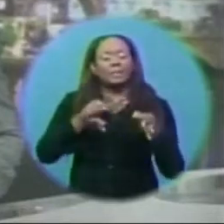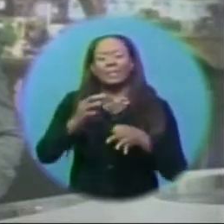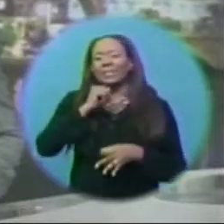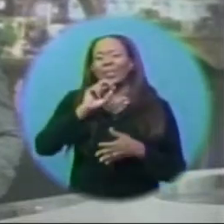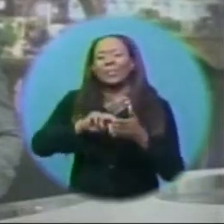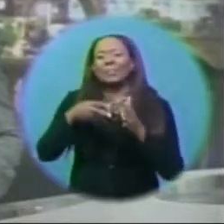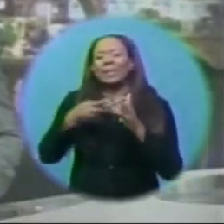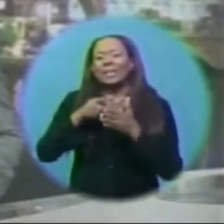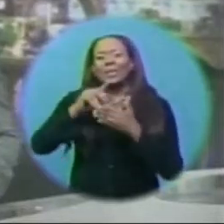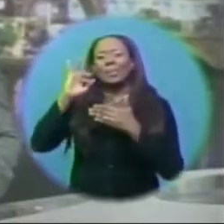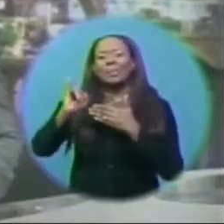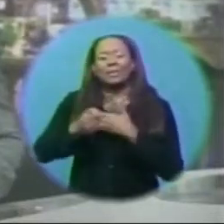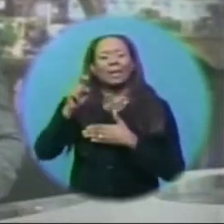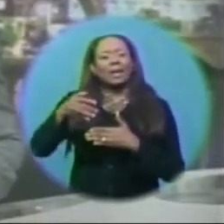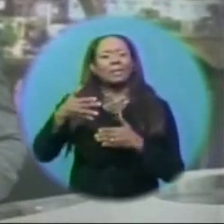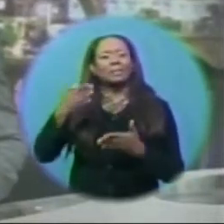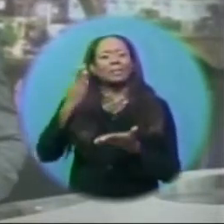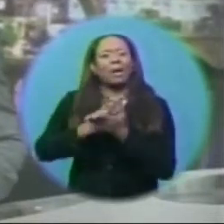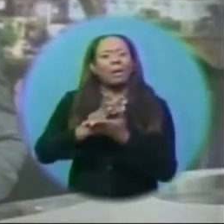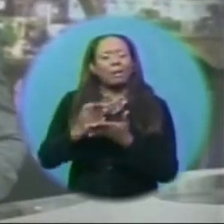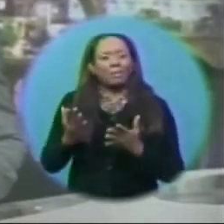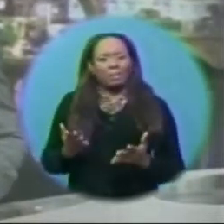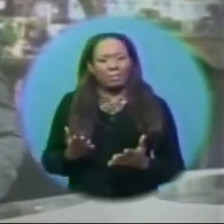in fact mean the project has to stop.